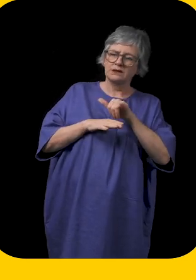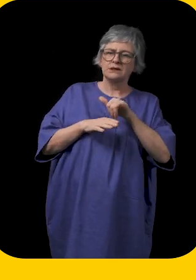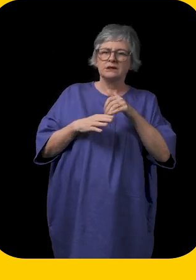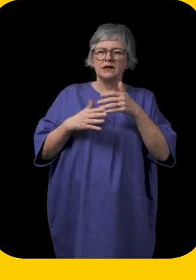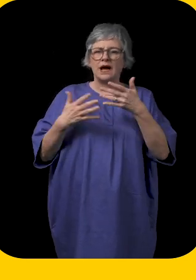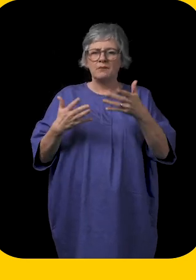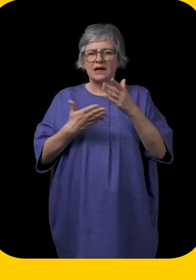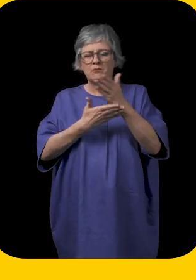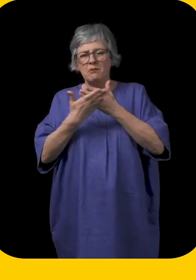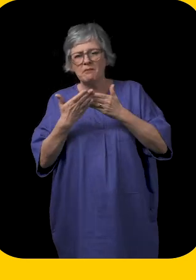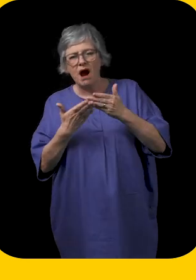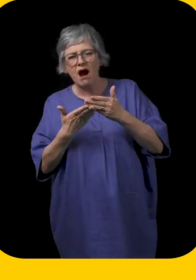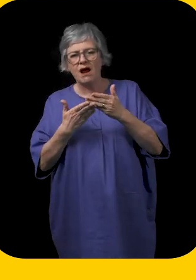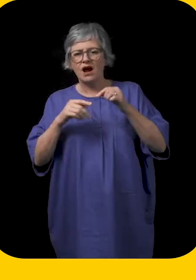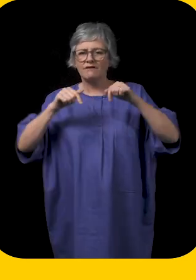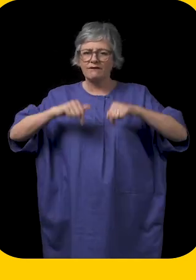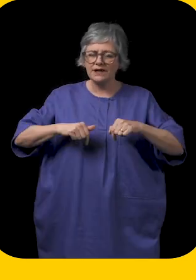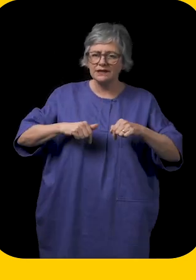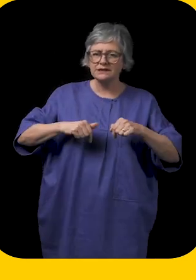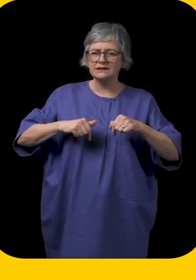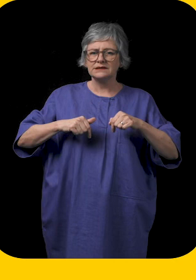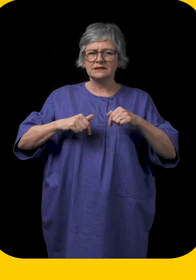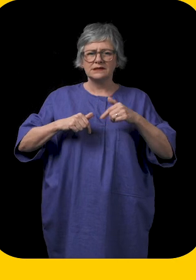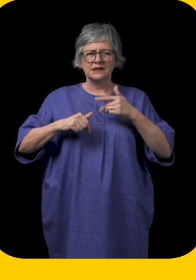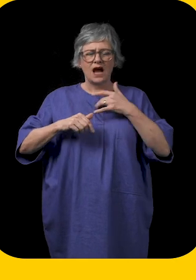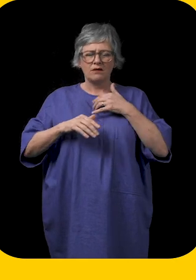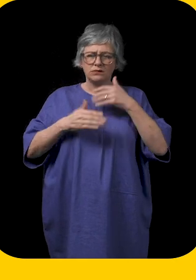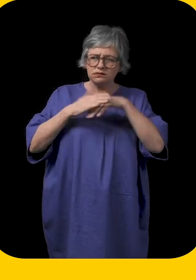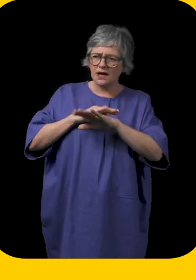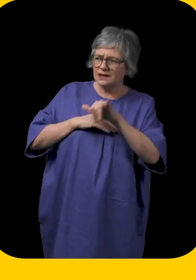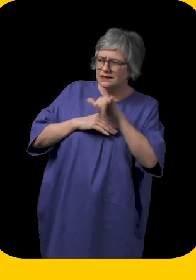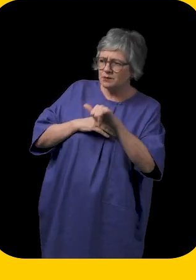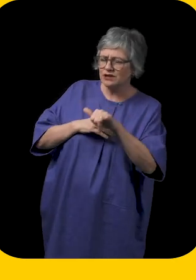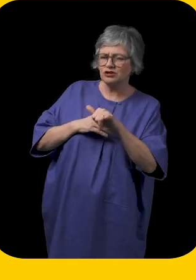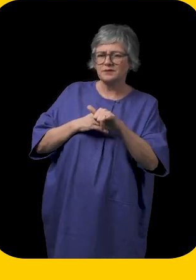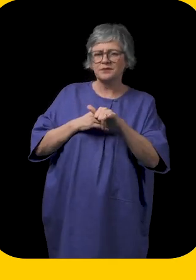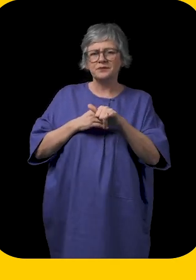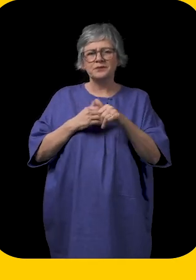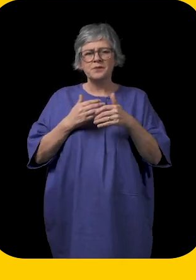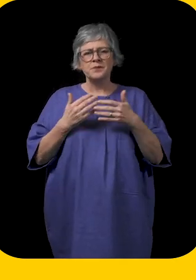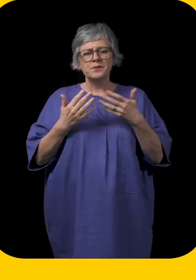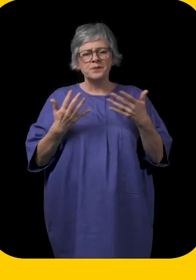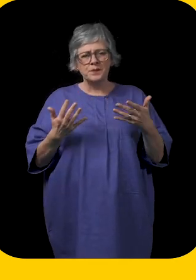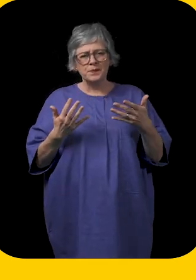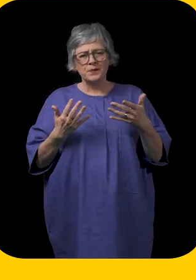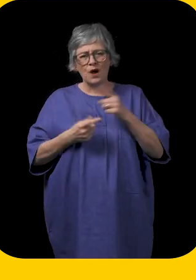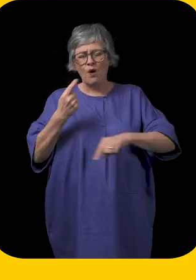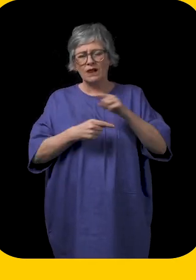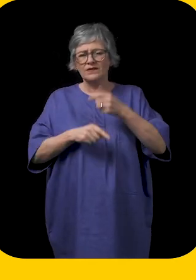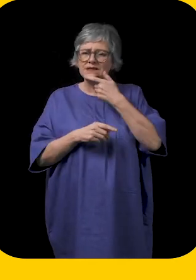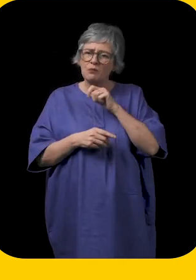Islamophobia and about young people being, being targeted and being held under suspicion and so on.